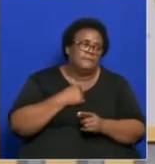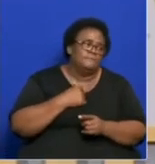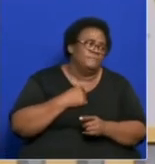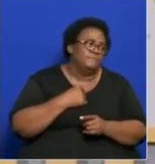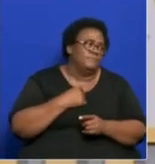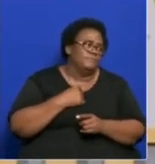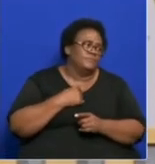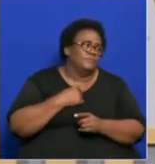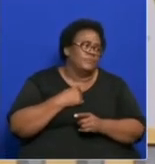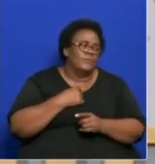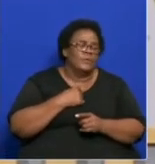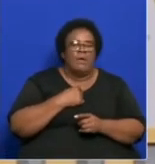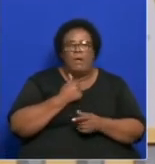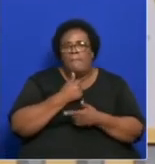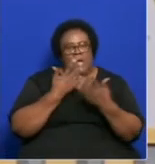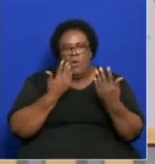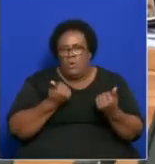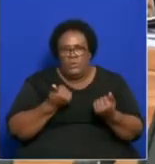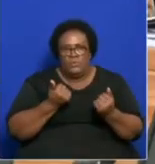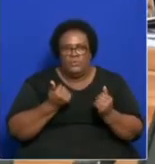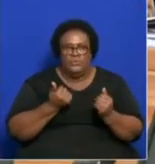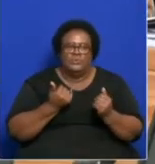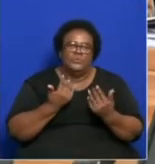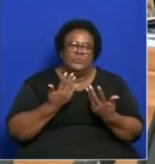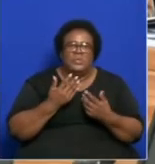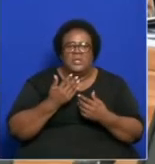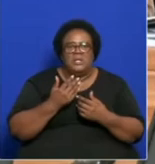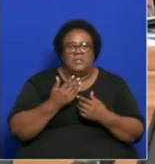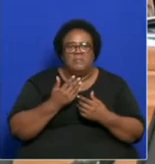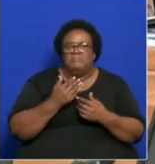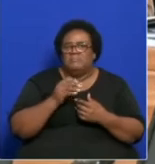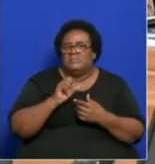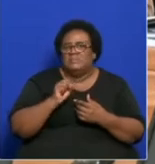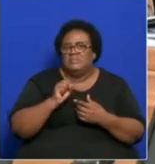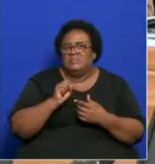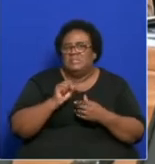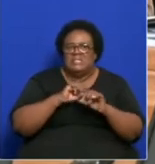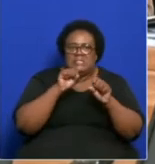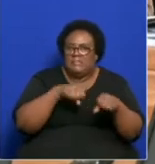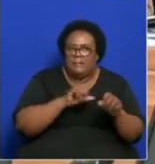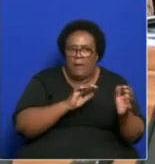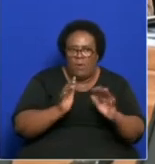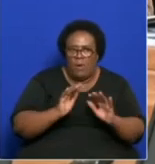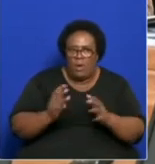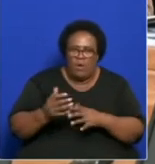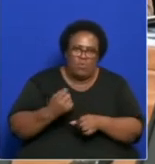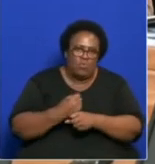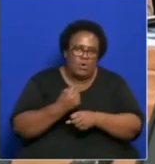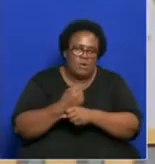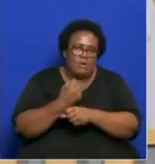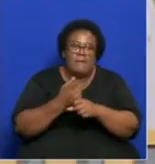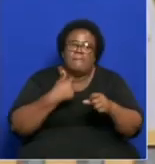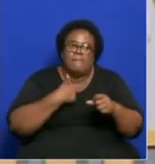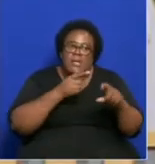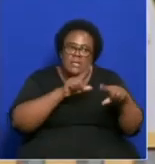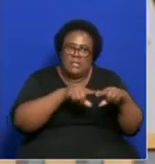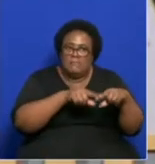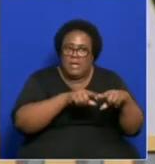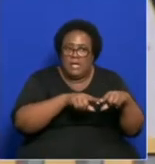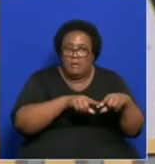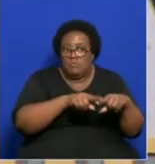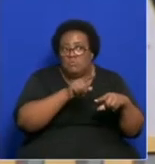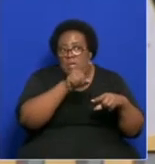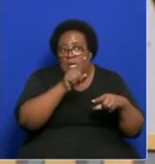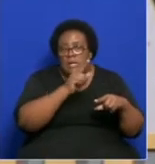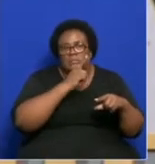familiar with the subsystem and what, you know, I relied much on what they are telling me,